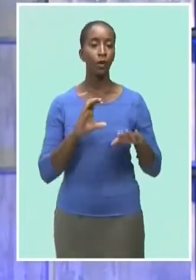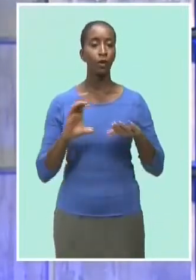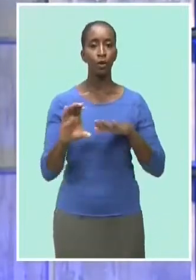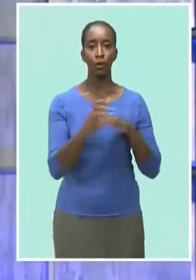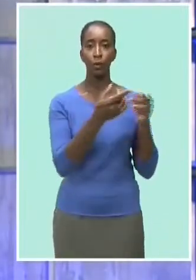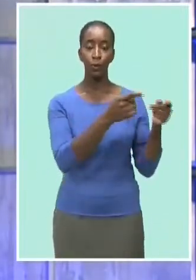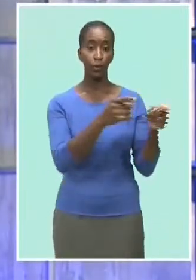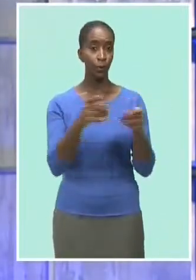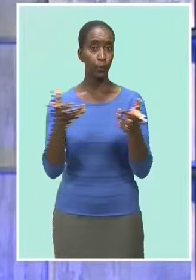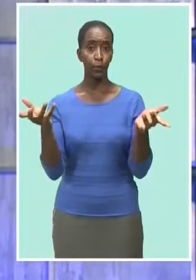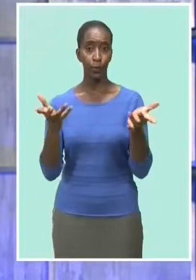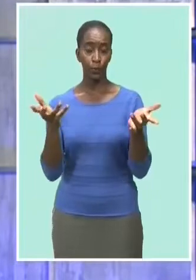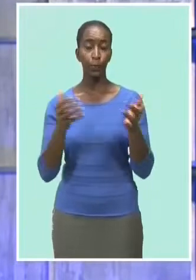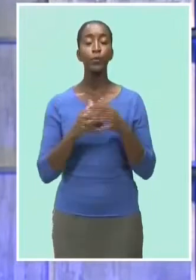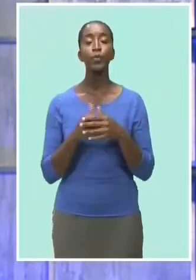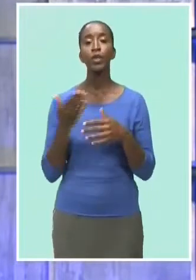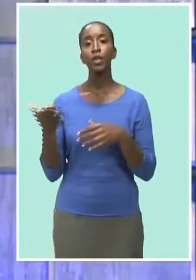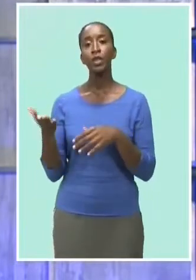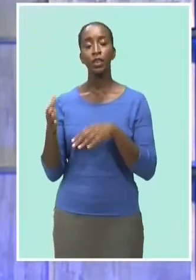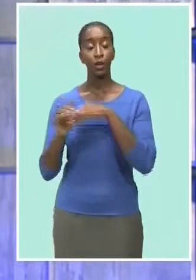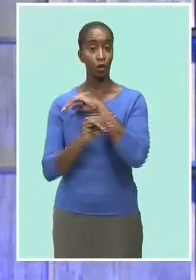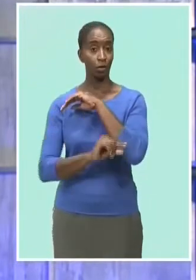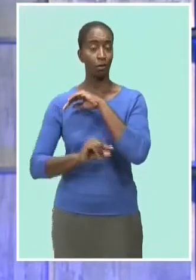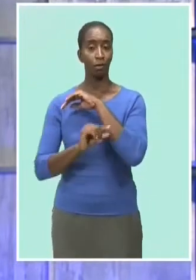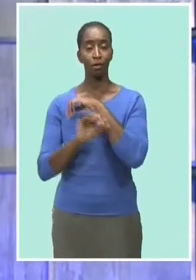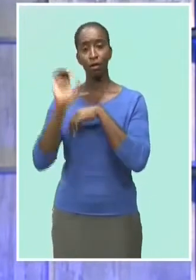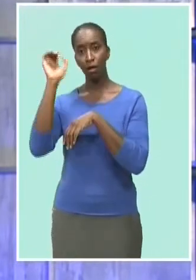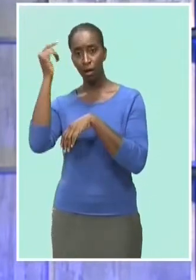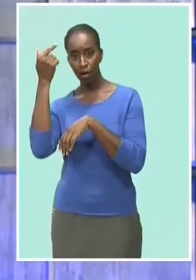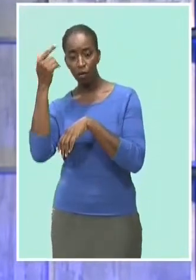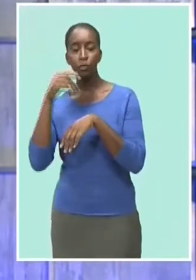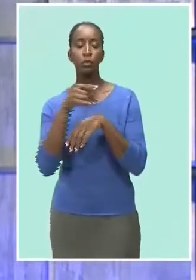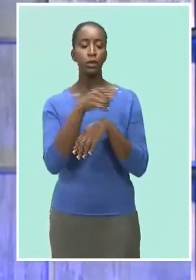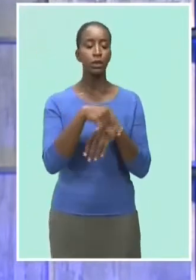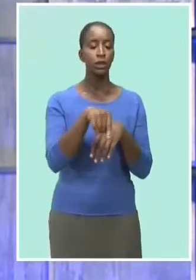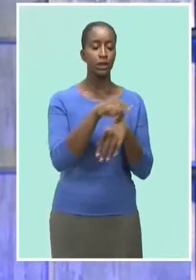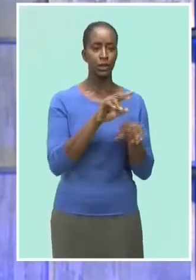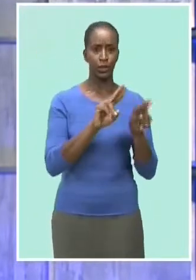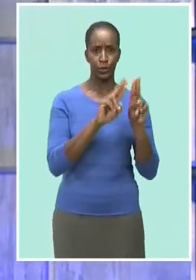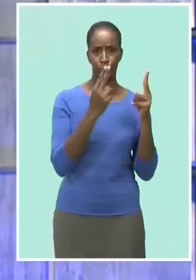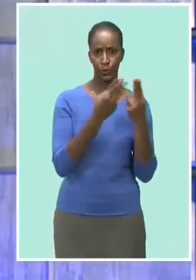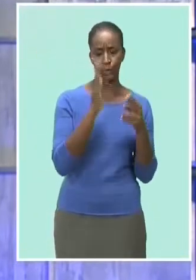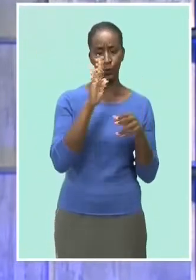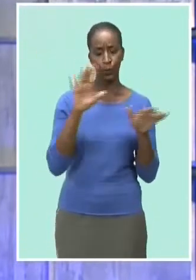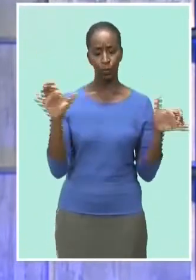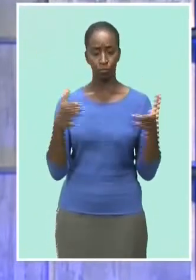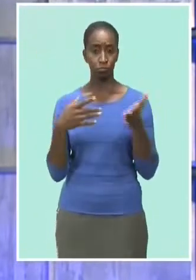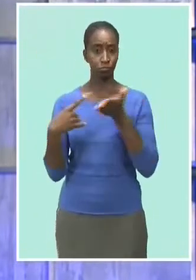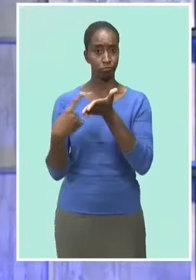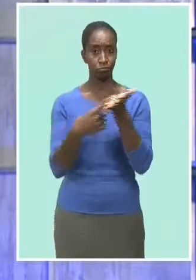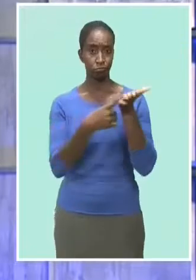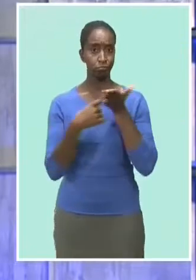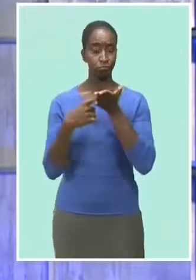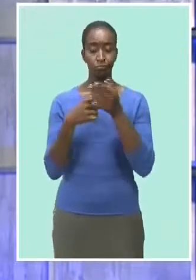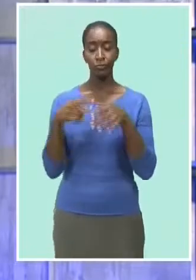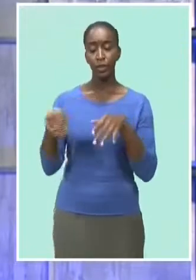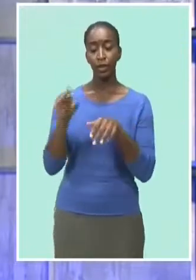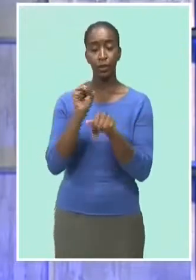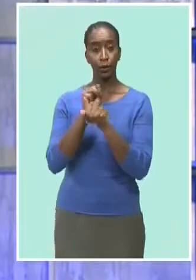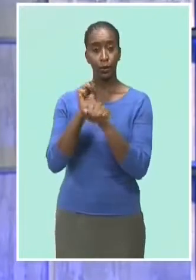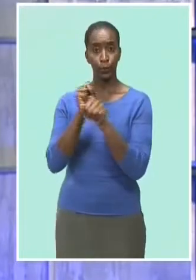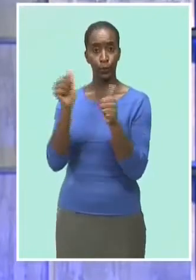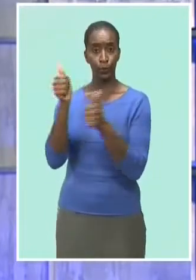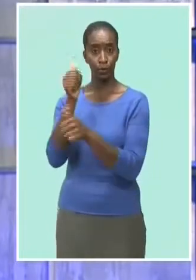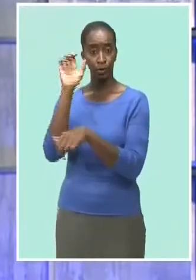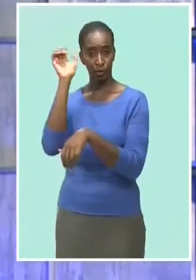the government and the Guyana Public Service Union are set to hold discussions on increases and incentives for public servants. This is set to